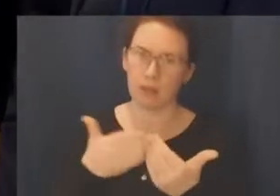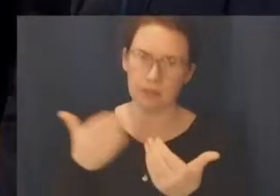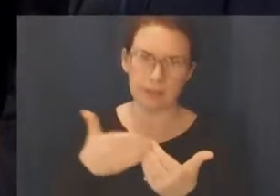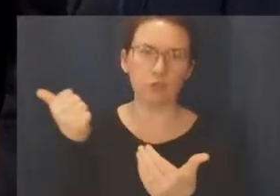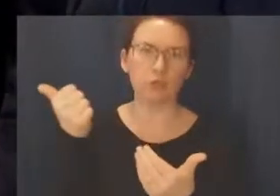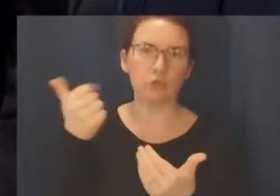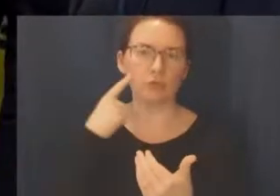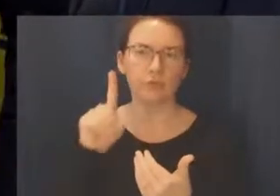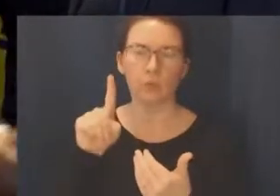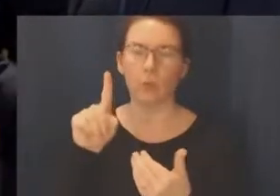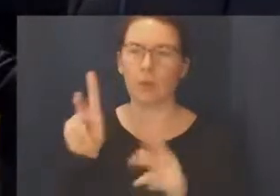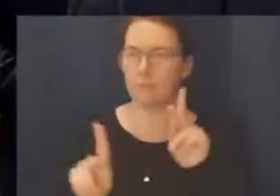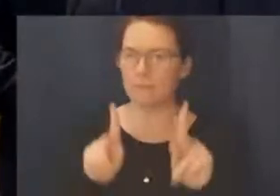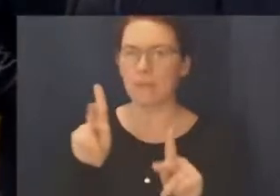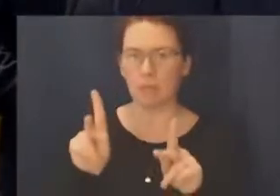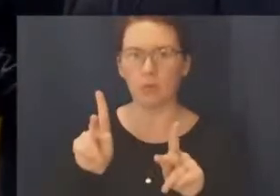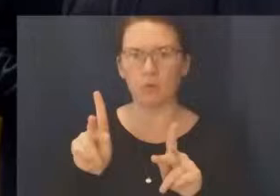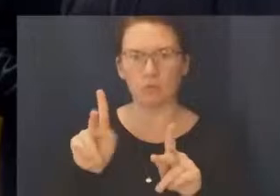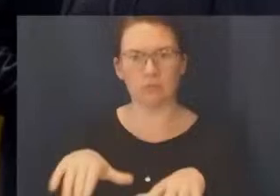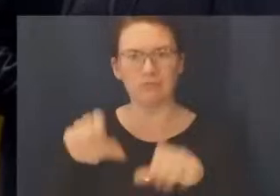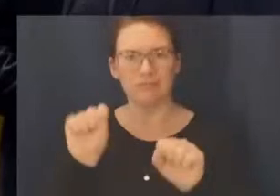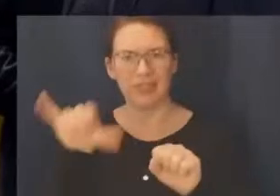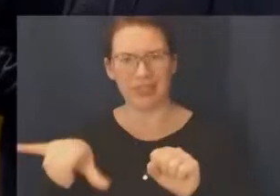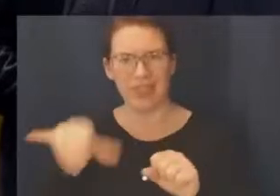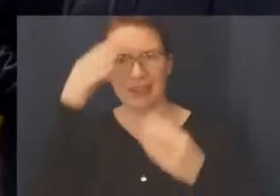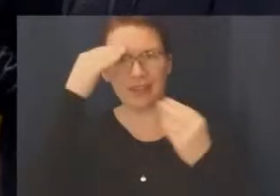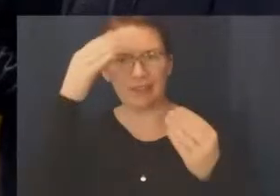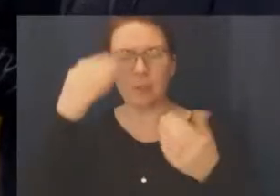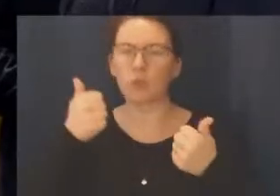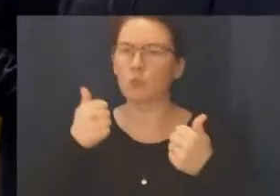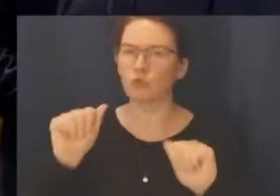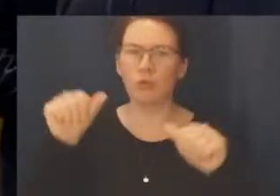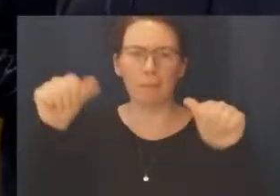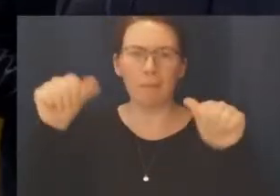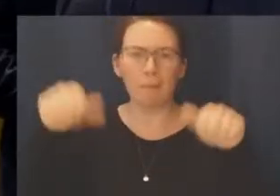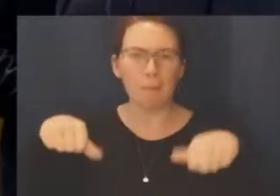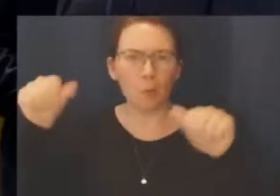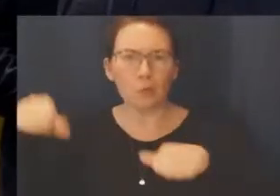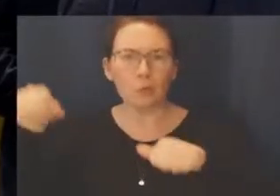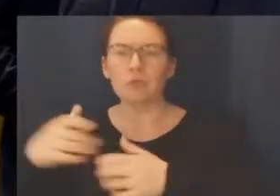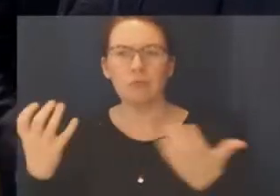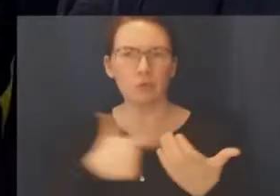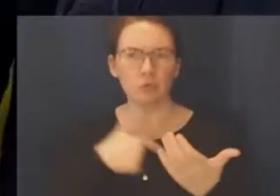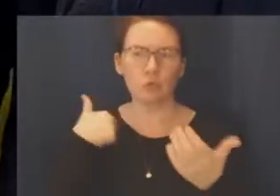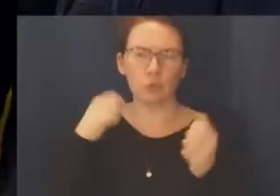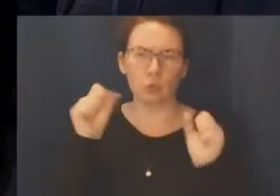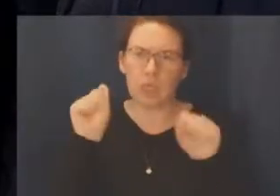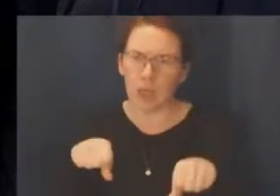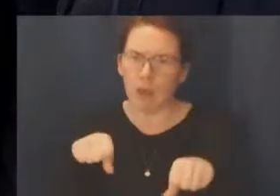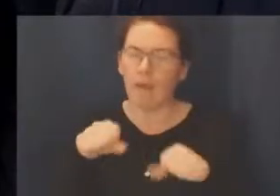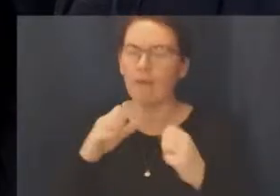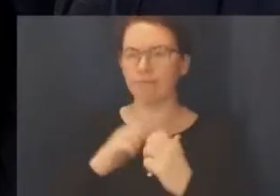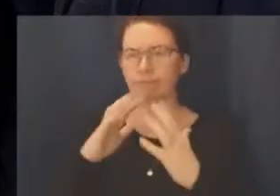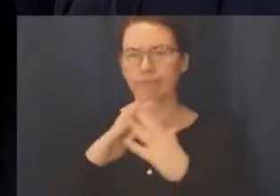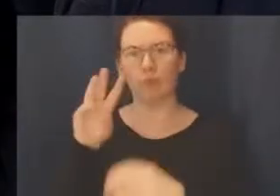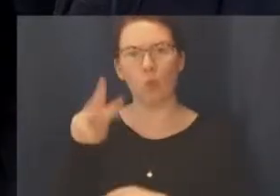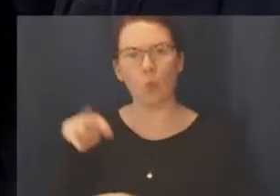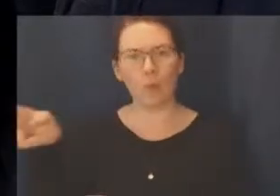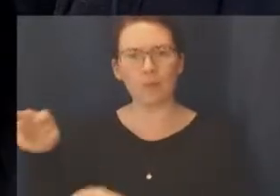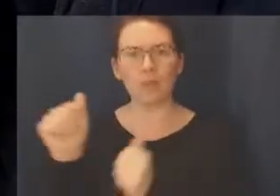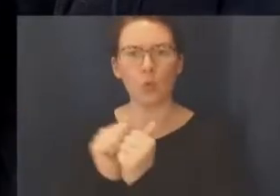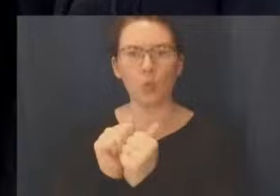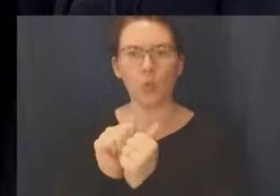to get the information. We're going to try to post as much as we can. We're going to start a website with all